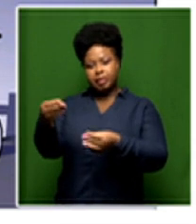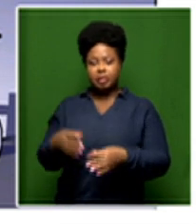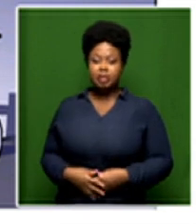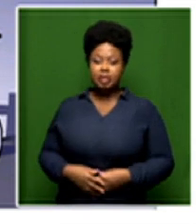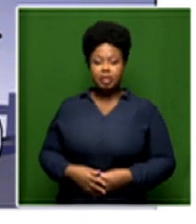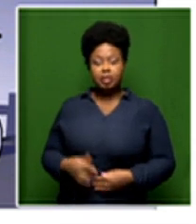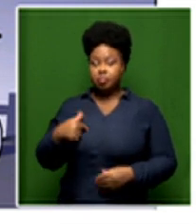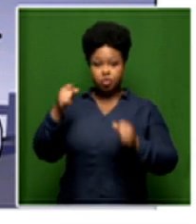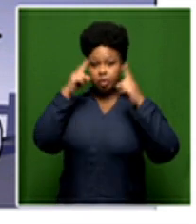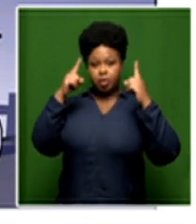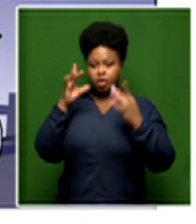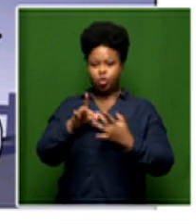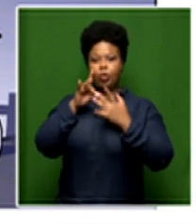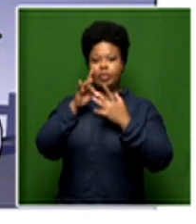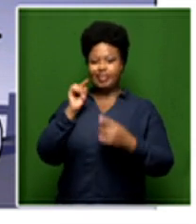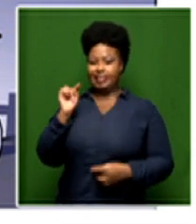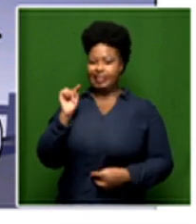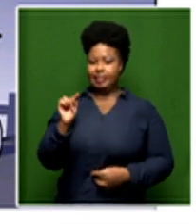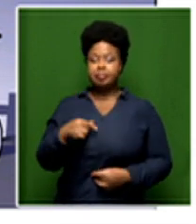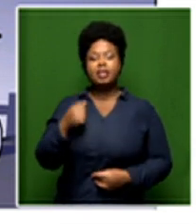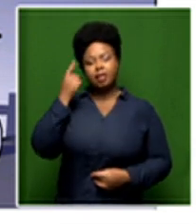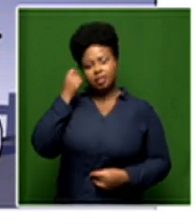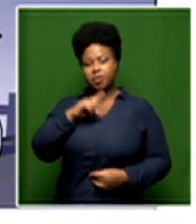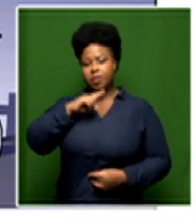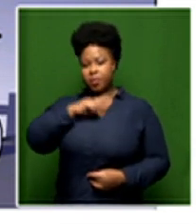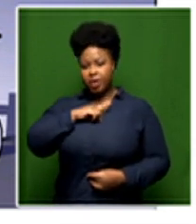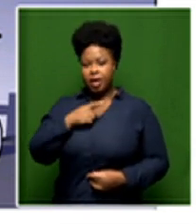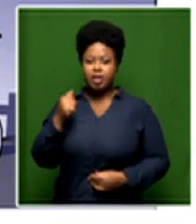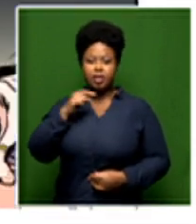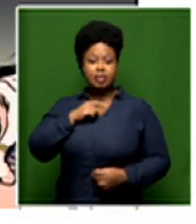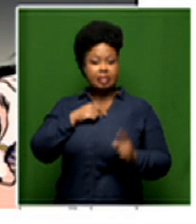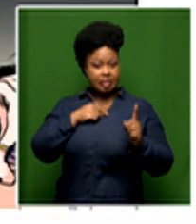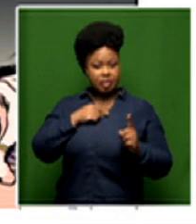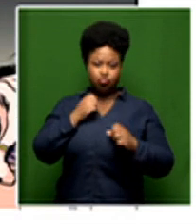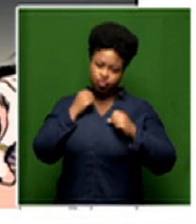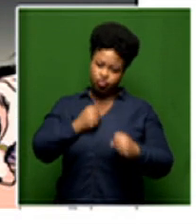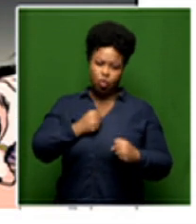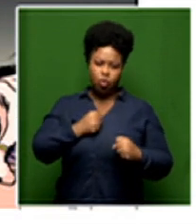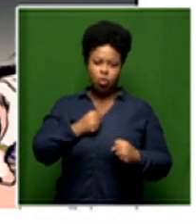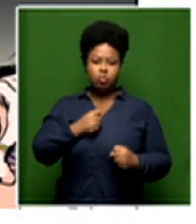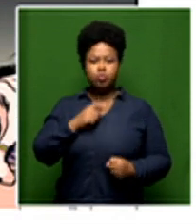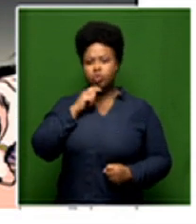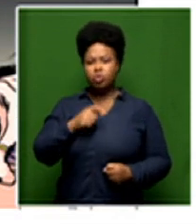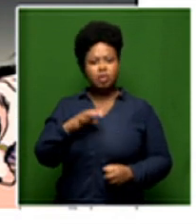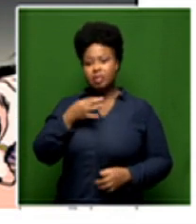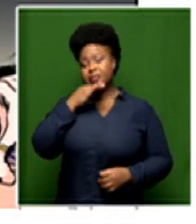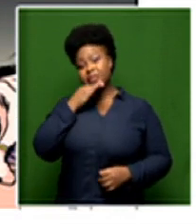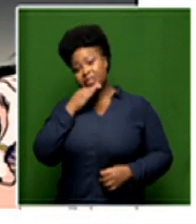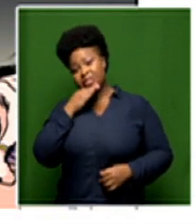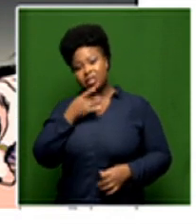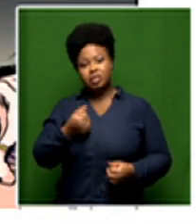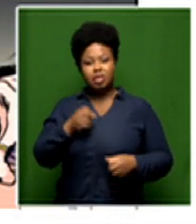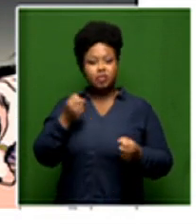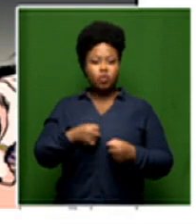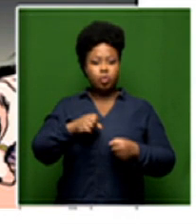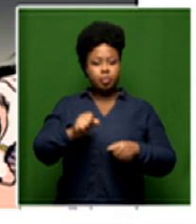was surprised they chose that one. And I understand why they chose it, because the message is very strong. It's not only